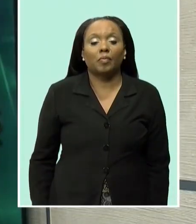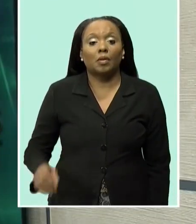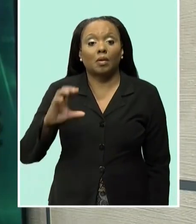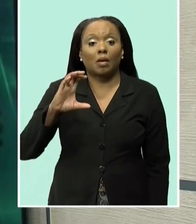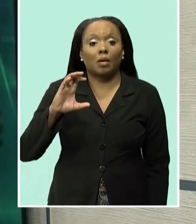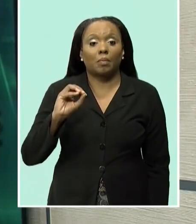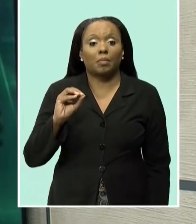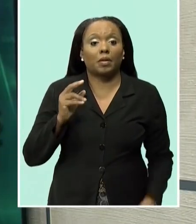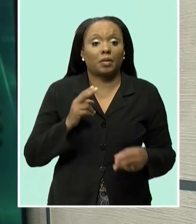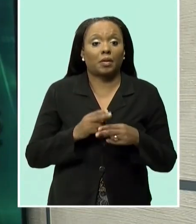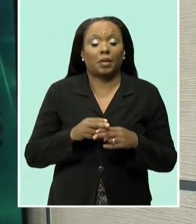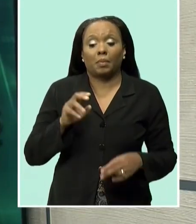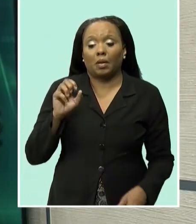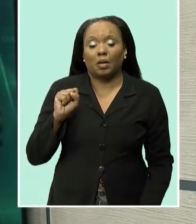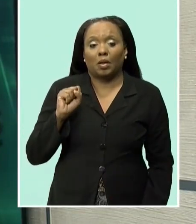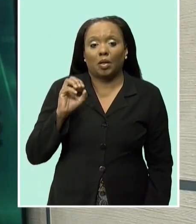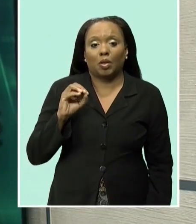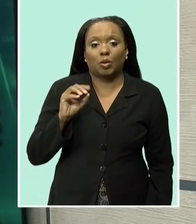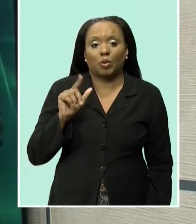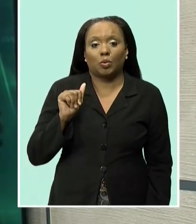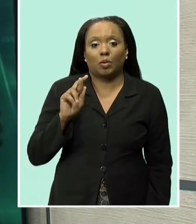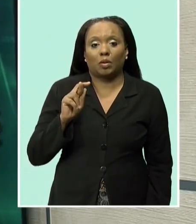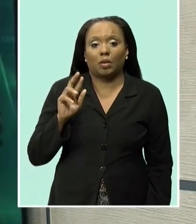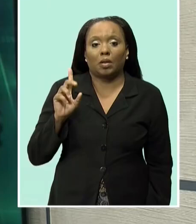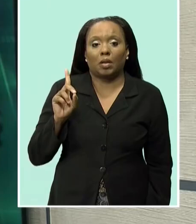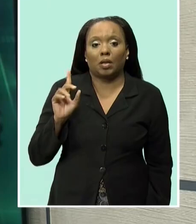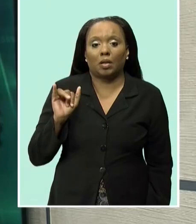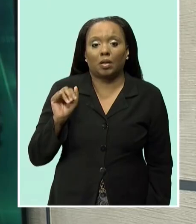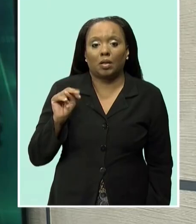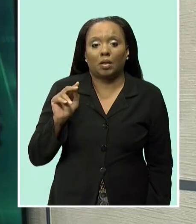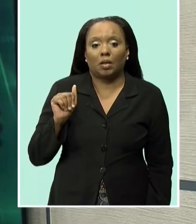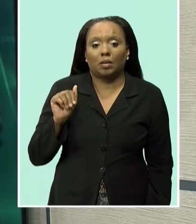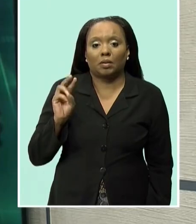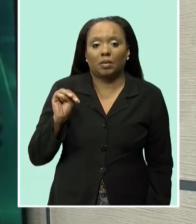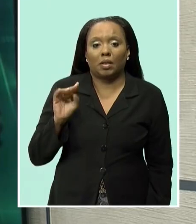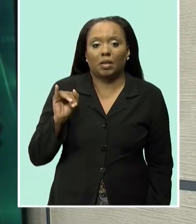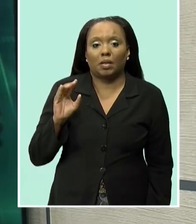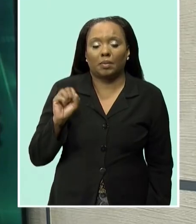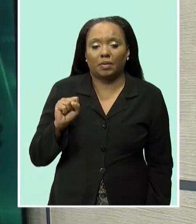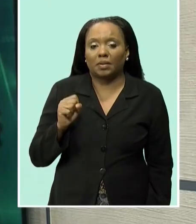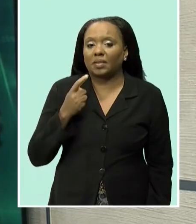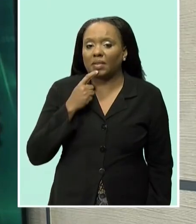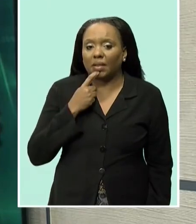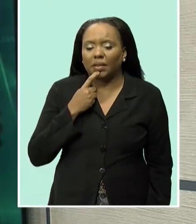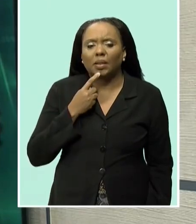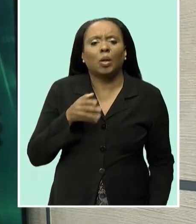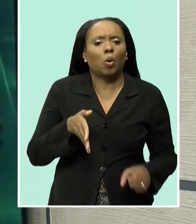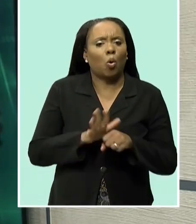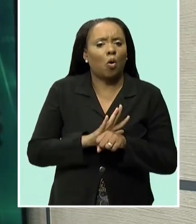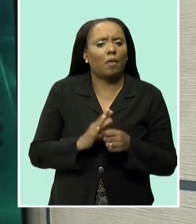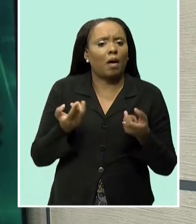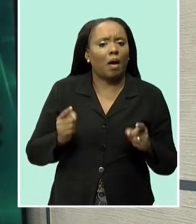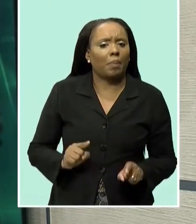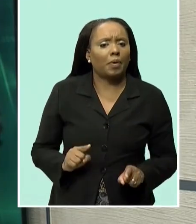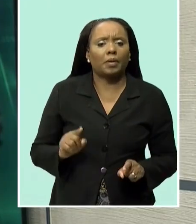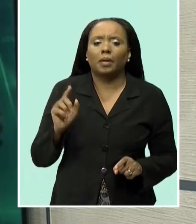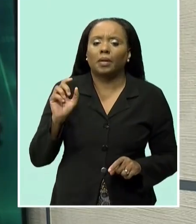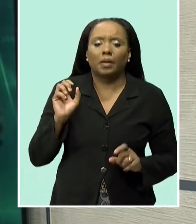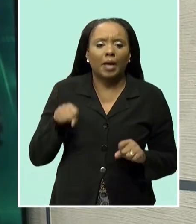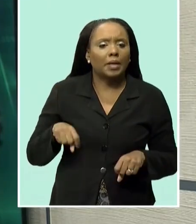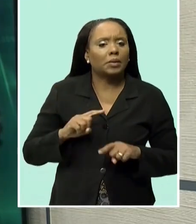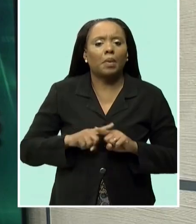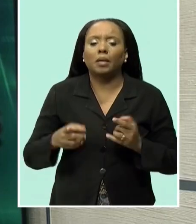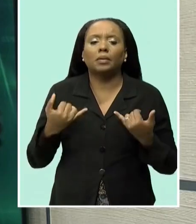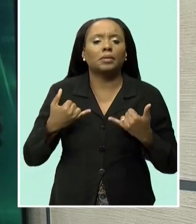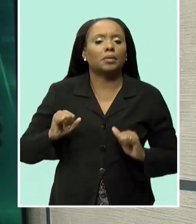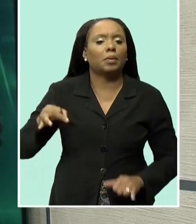Solar Dynamics Limited has defied the COVID-19 pandemic, reporting good profits and growth in Barbados and throughout the region. Founder and Managing